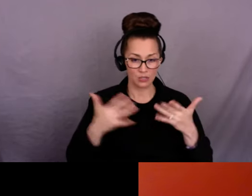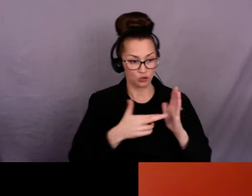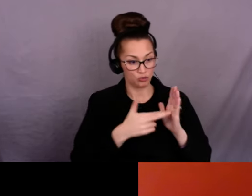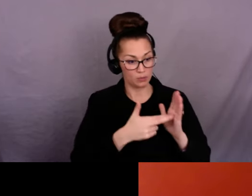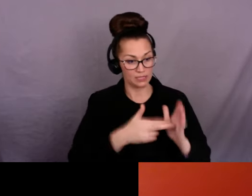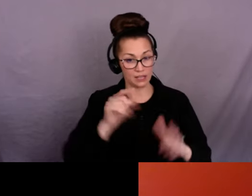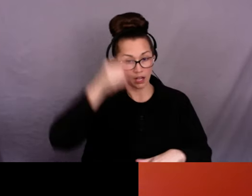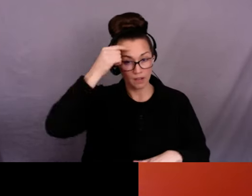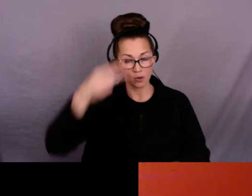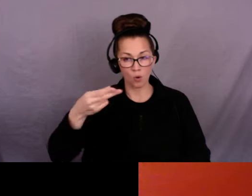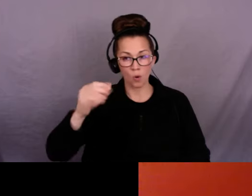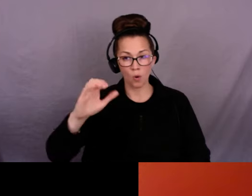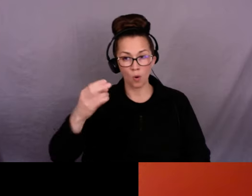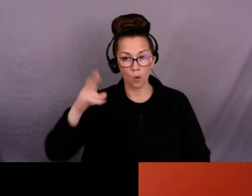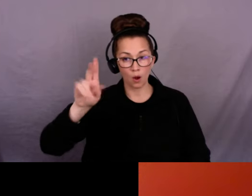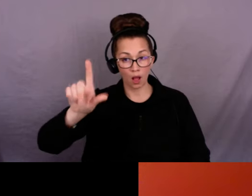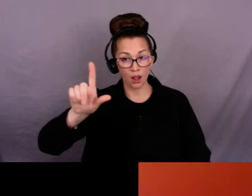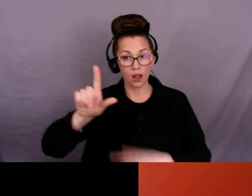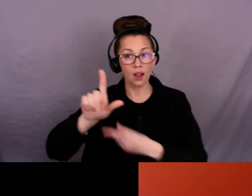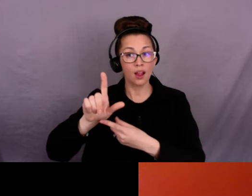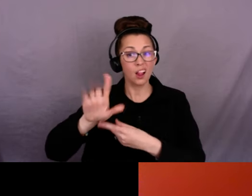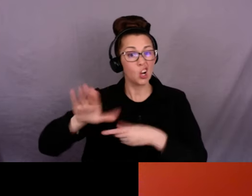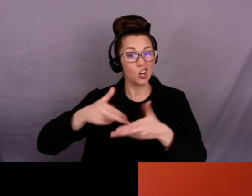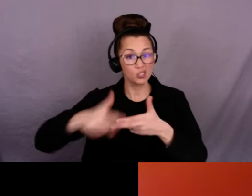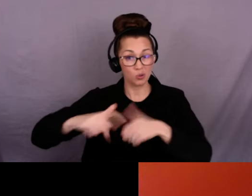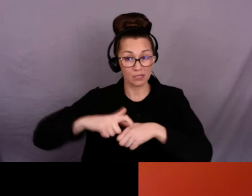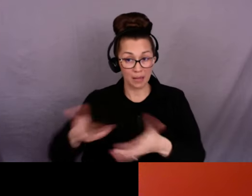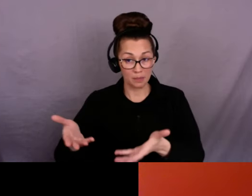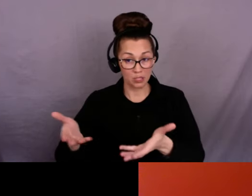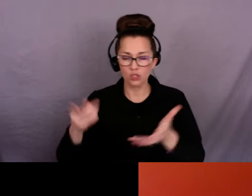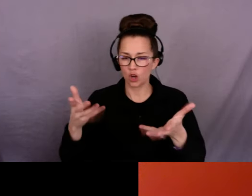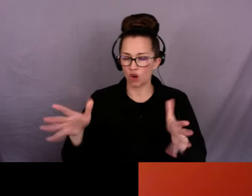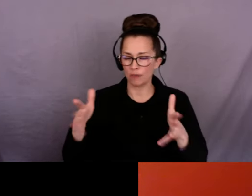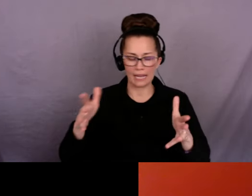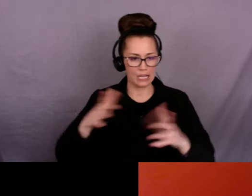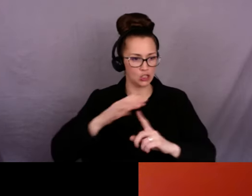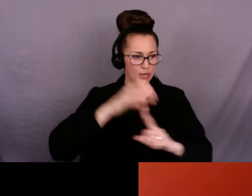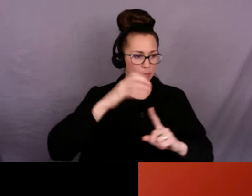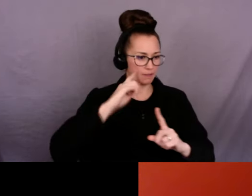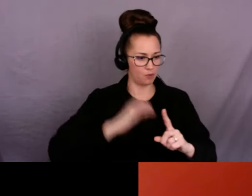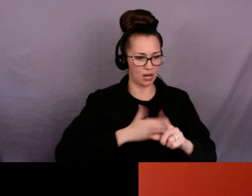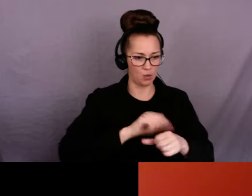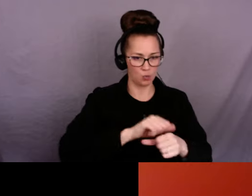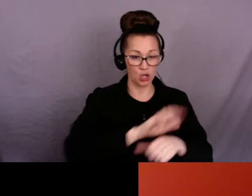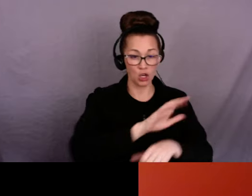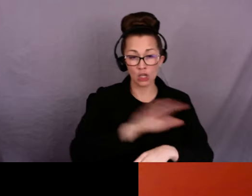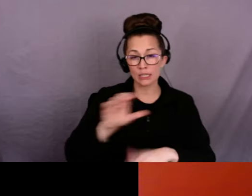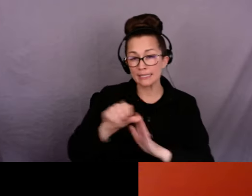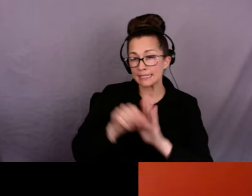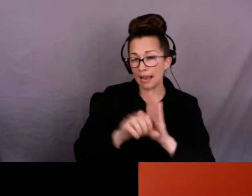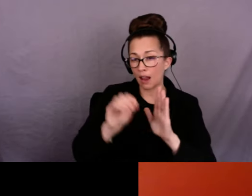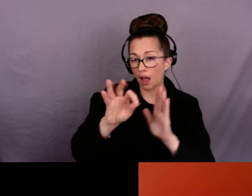Governor Hochul, who has already, in her short time as governor, been a champion for the work that we do. Her State of the State address